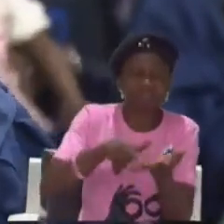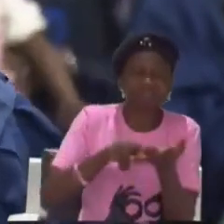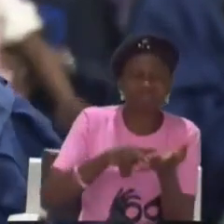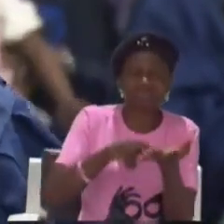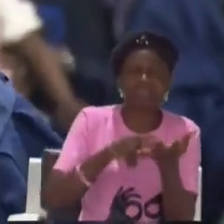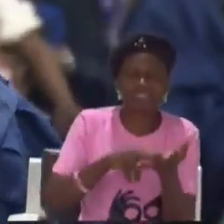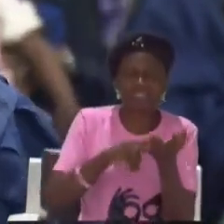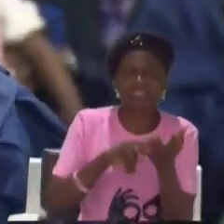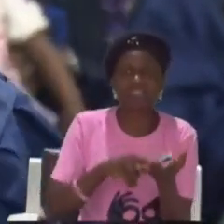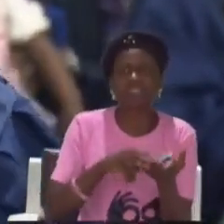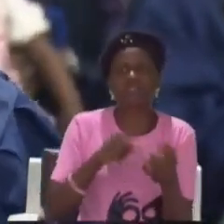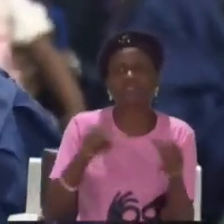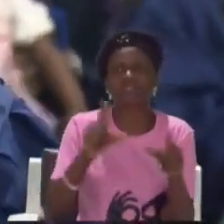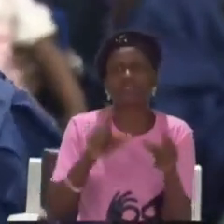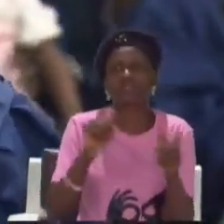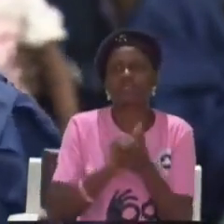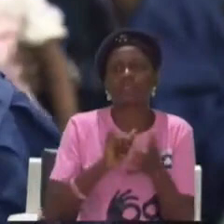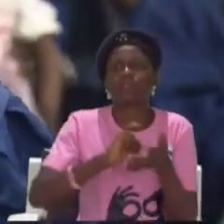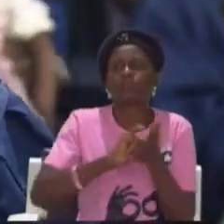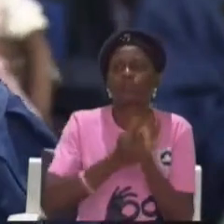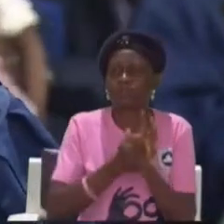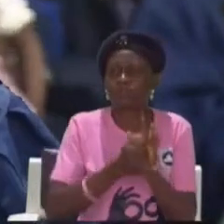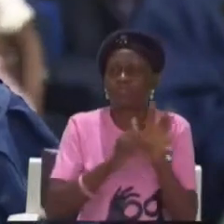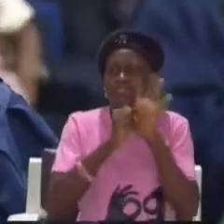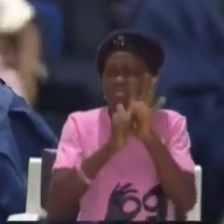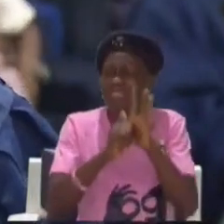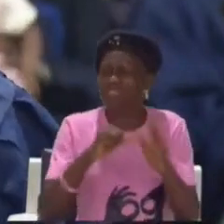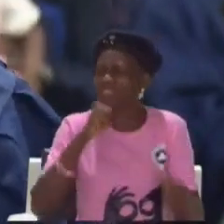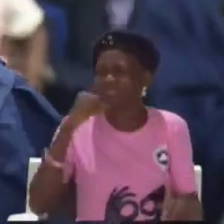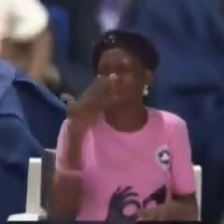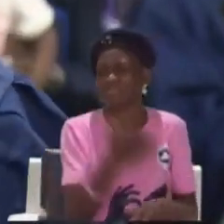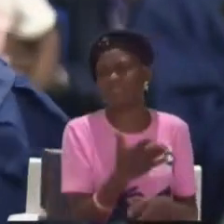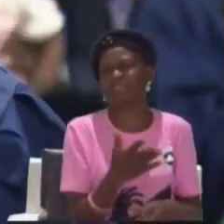It comes to a time, those symptoms I'm feeling is no longer there.